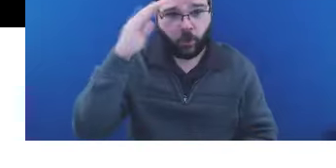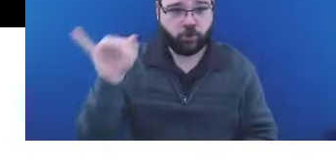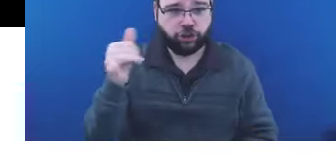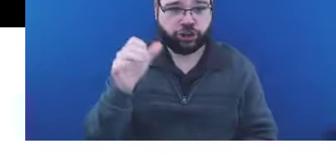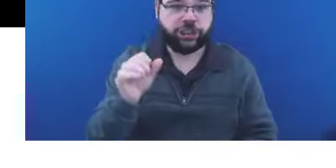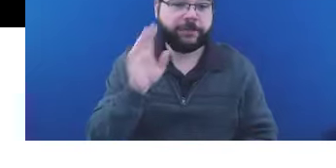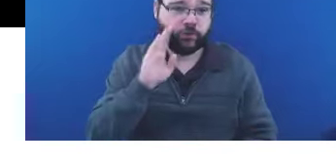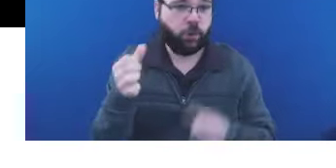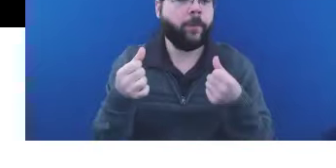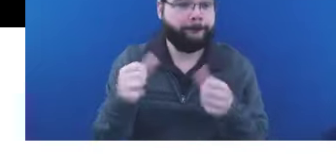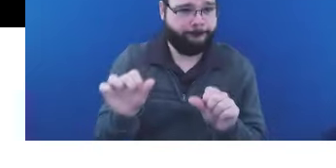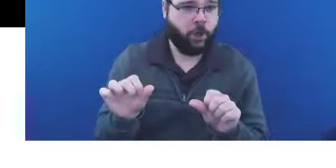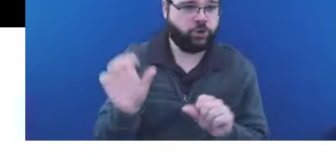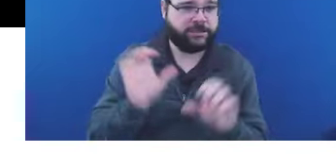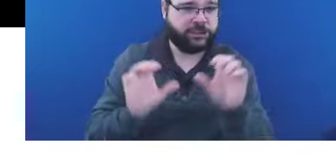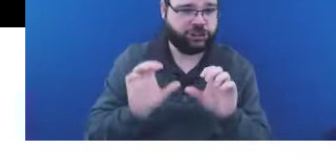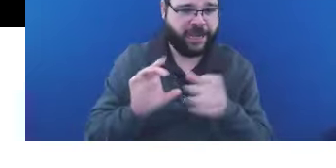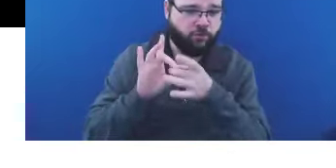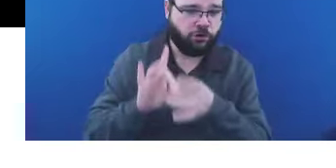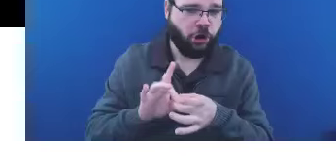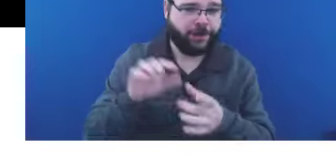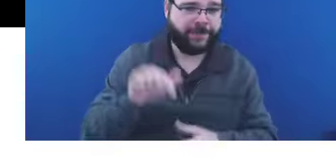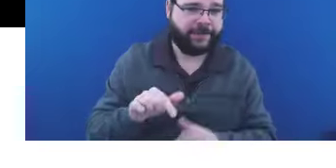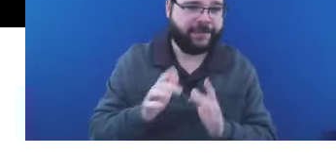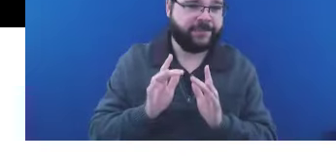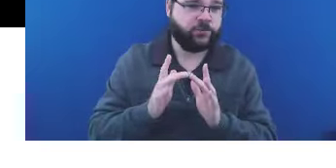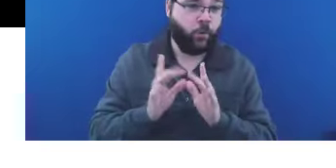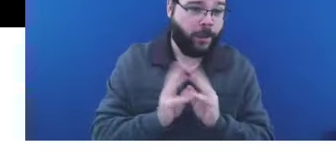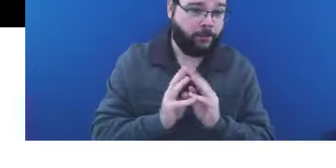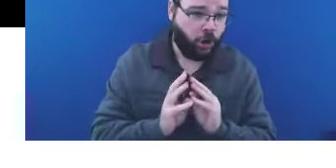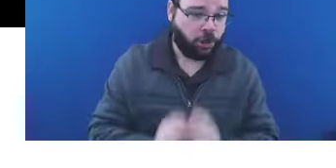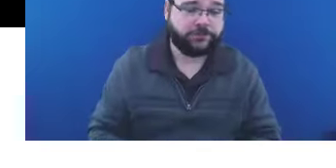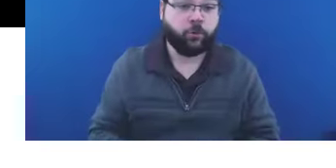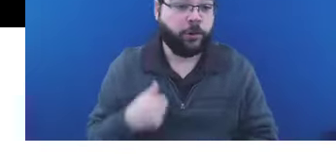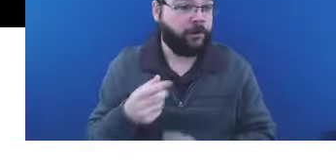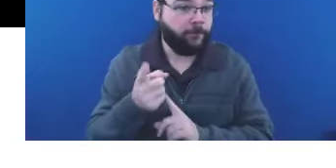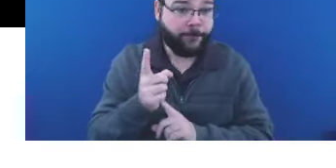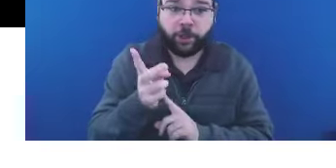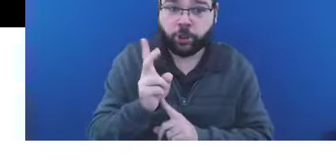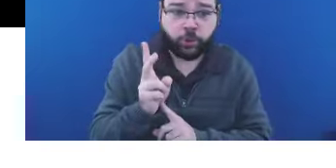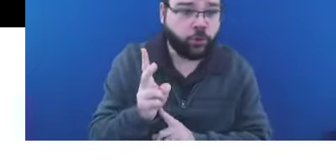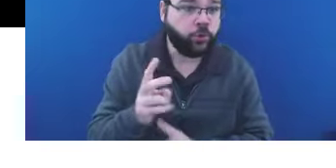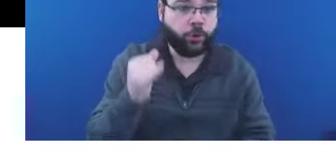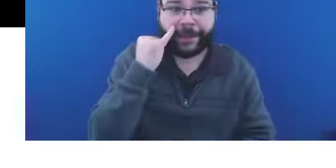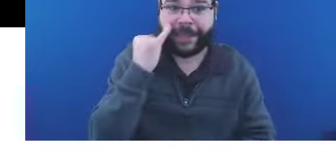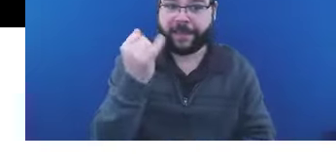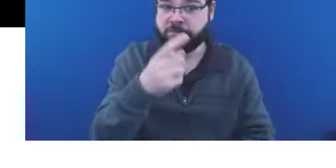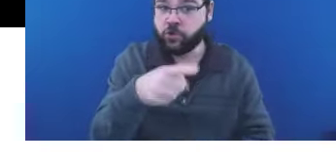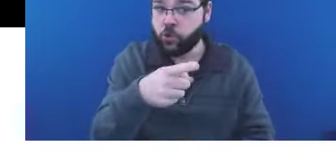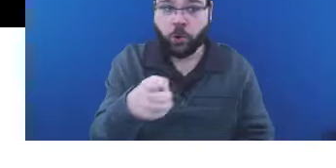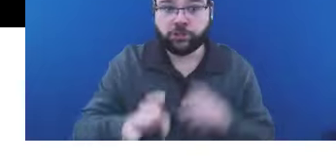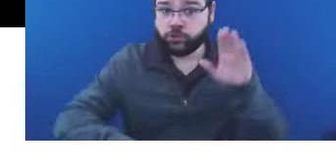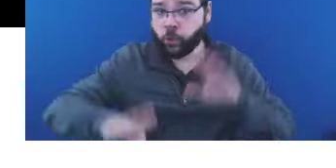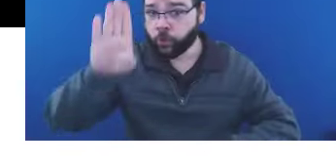that we would love your feedback about this webinar. And we do have a minute or two if there is a live question that somebody would like